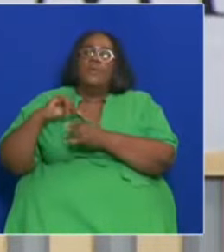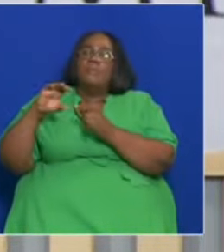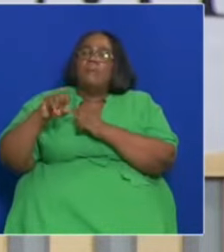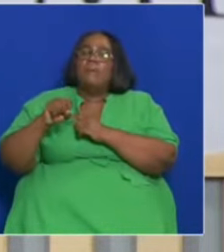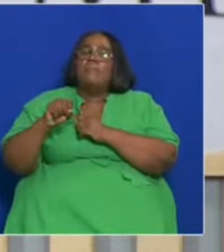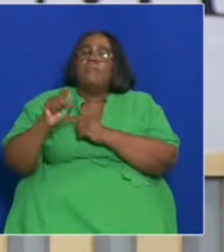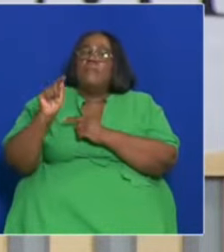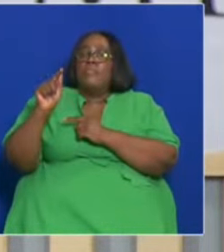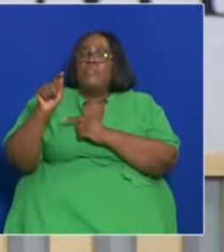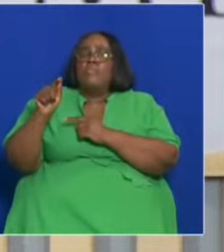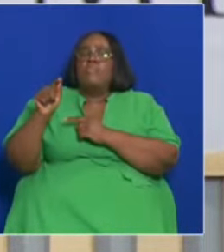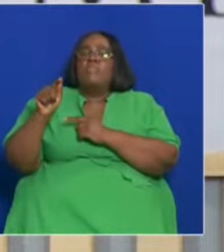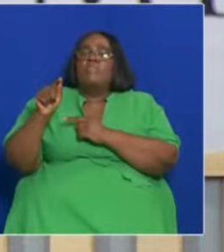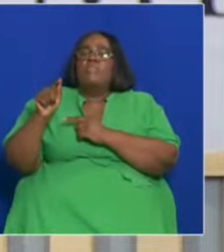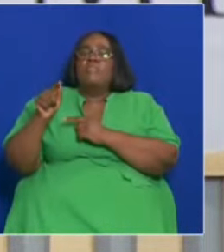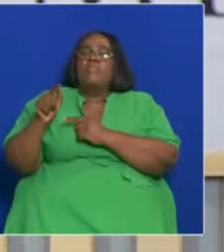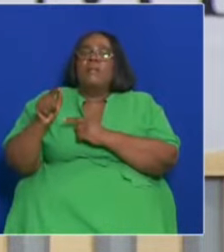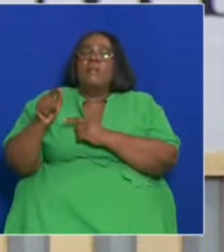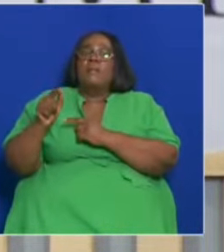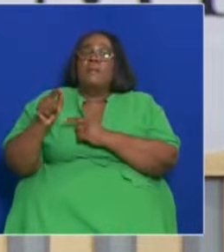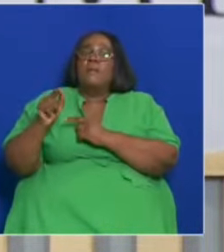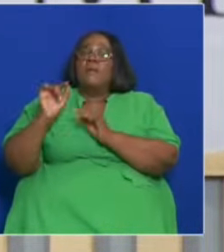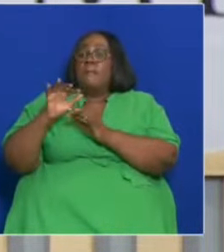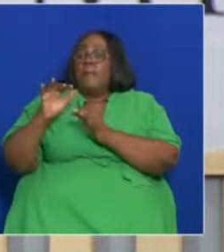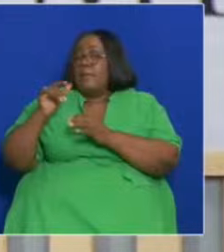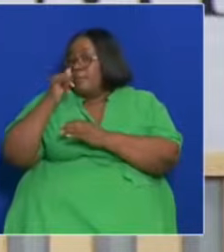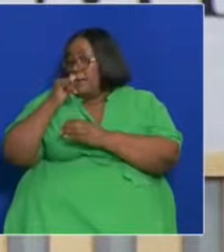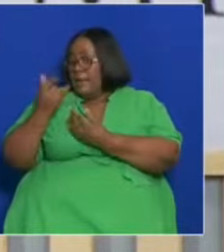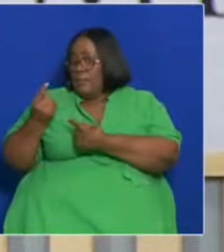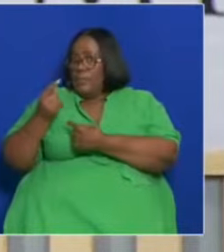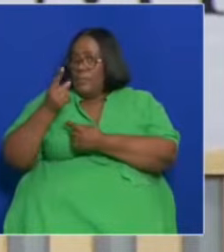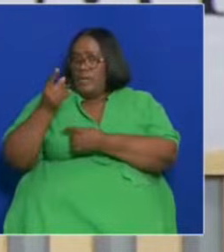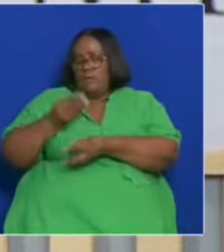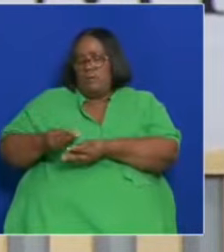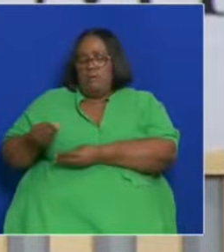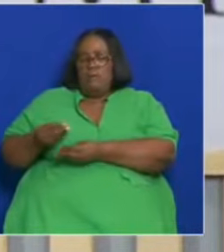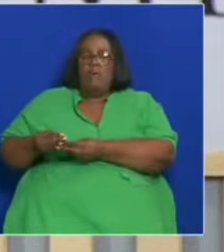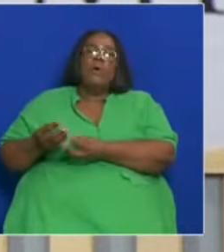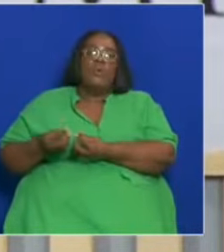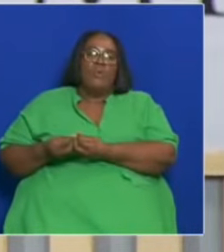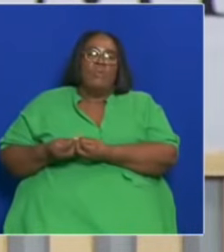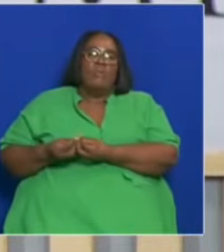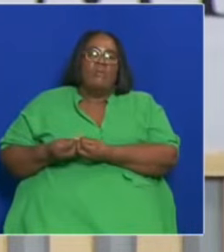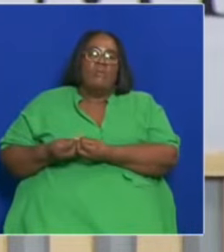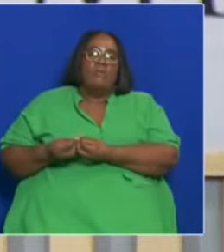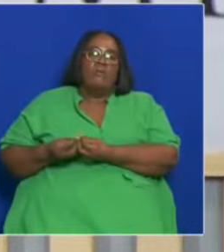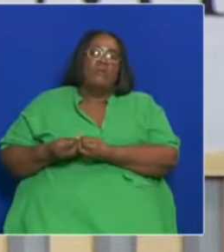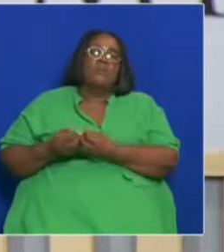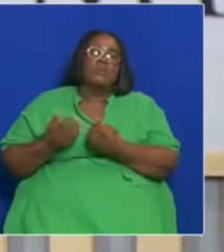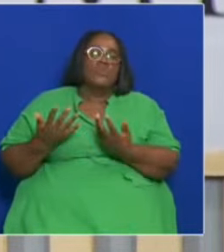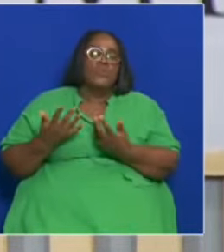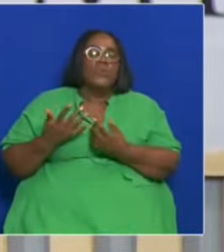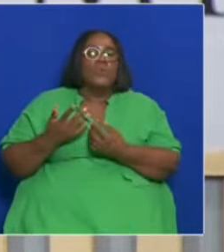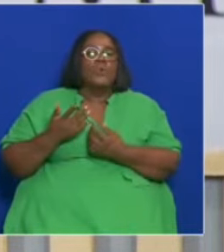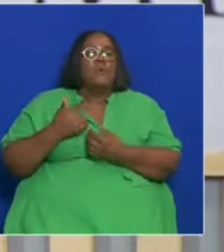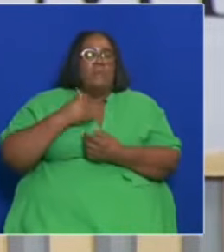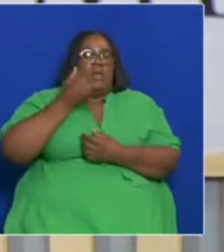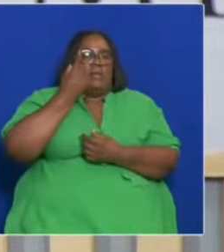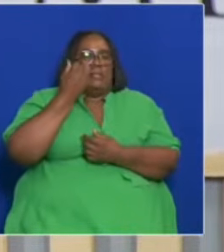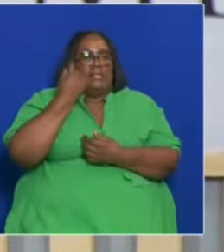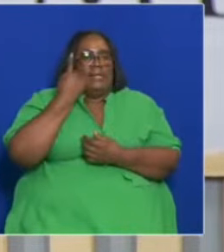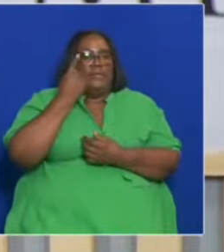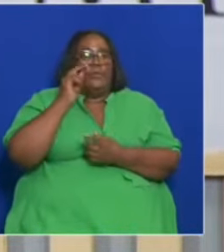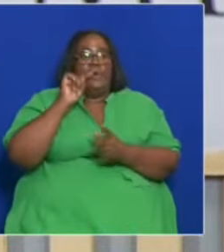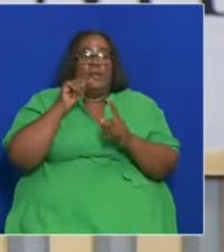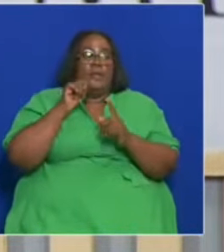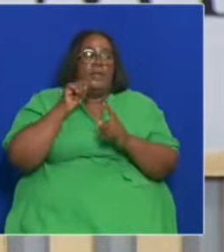with suspects in our investigation. So it's understandable that from his point of view, he thinks